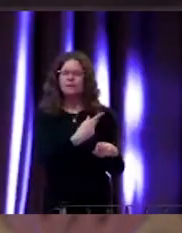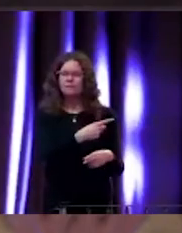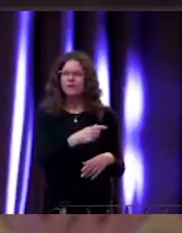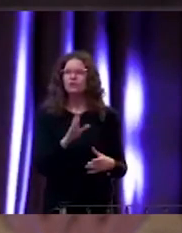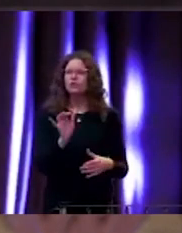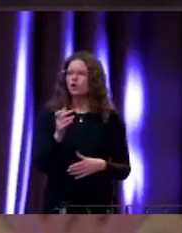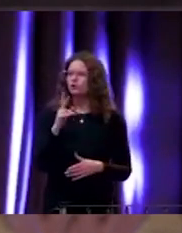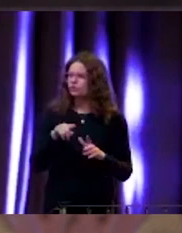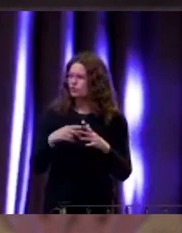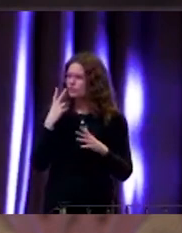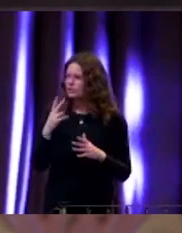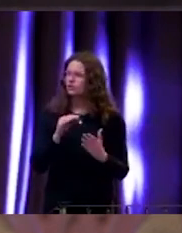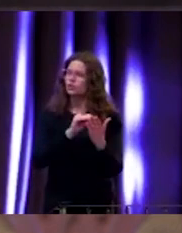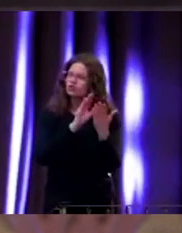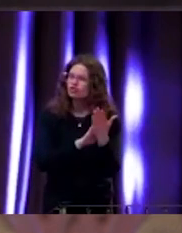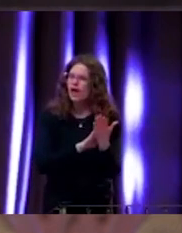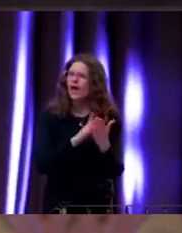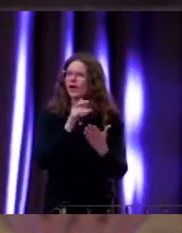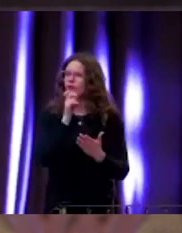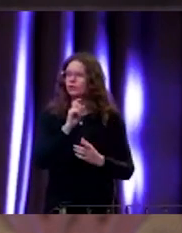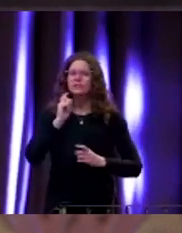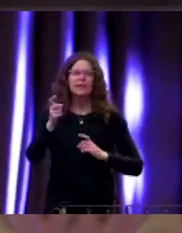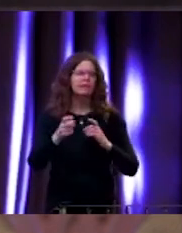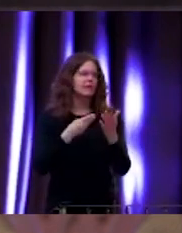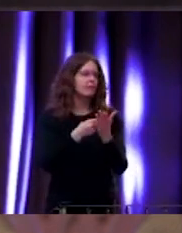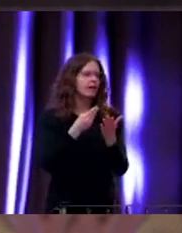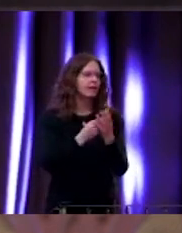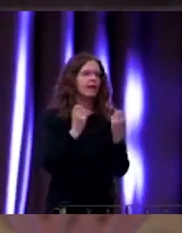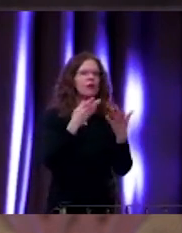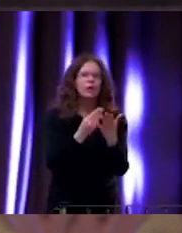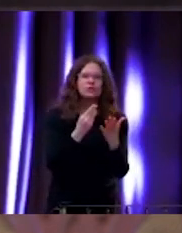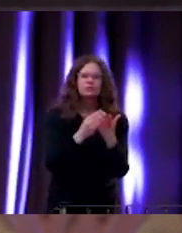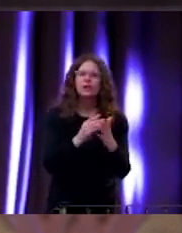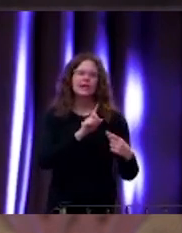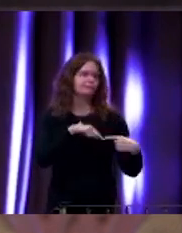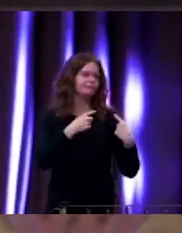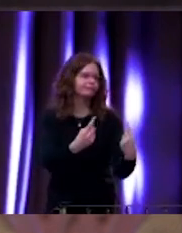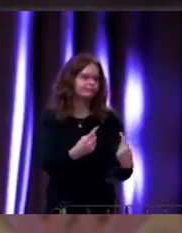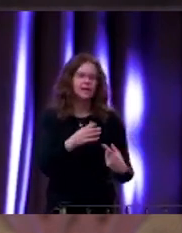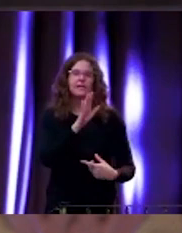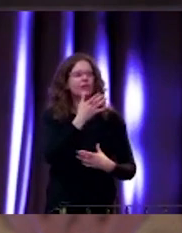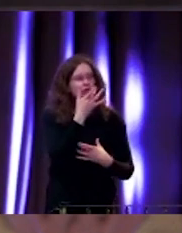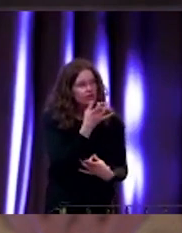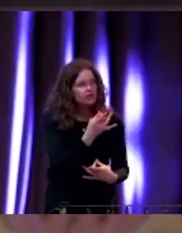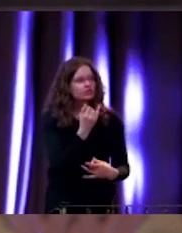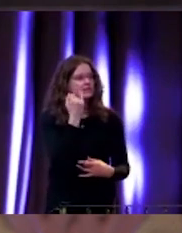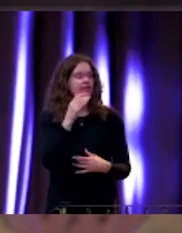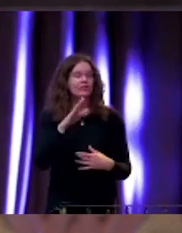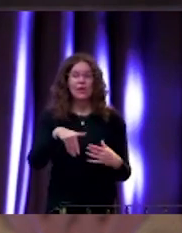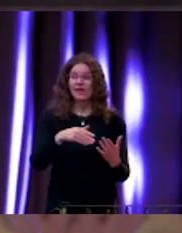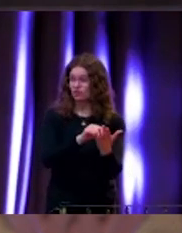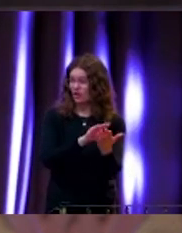know, you'll be able to track, you know, who's giving what over time as you start to, and what they're interested in, if you kind of track